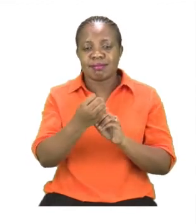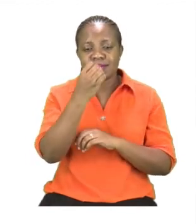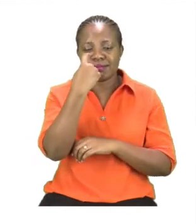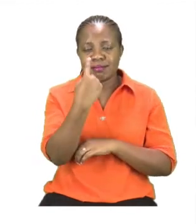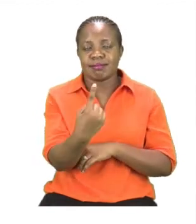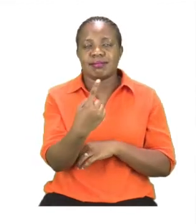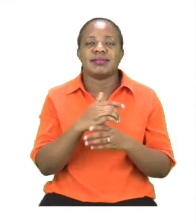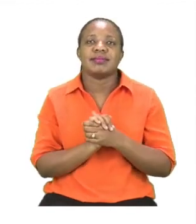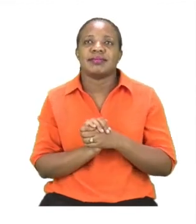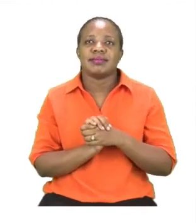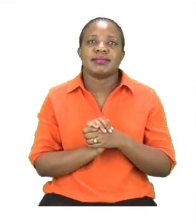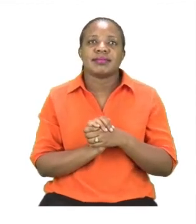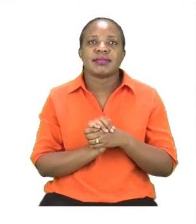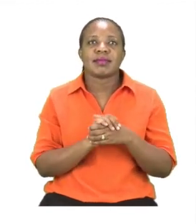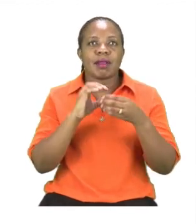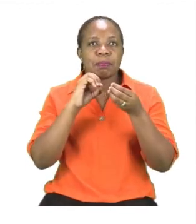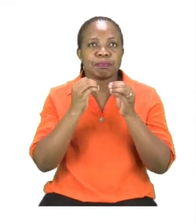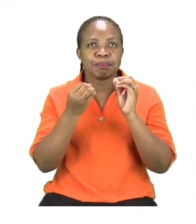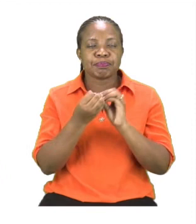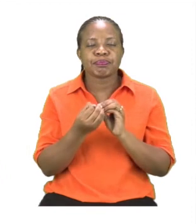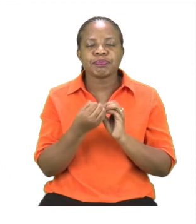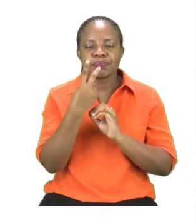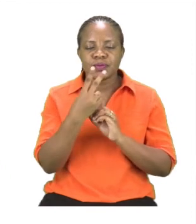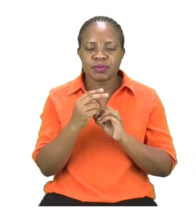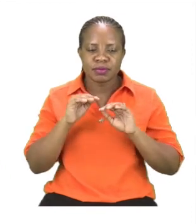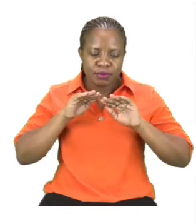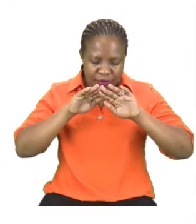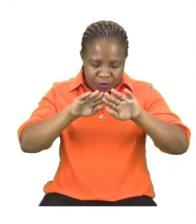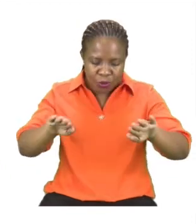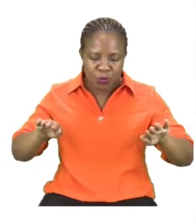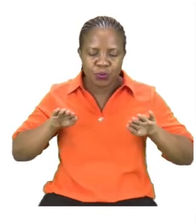Then number 2 is swimming.